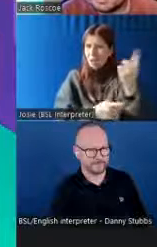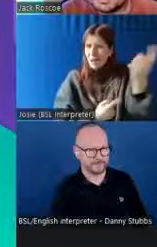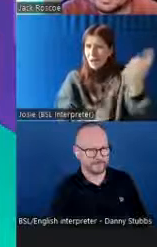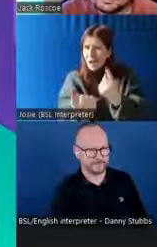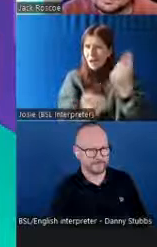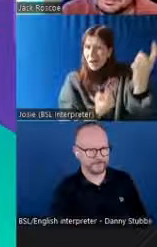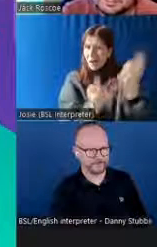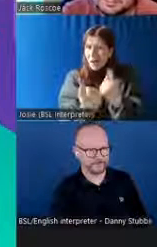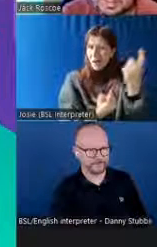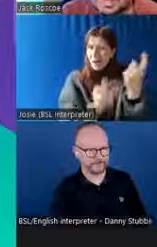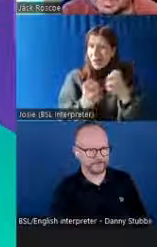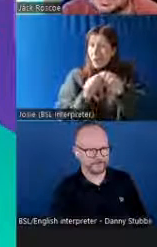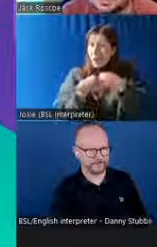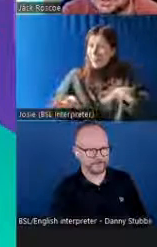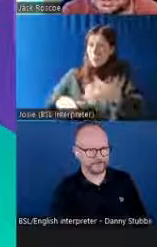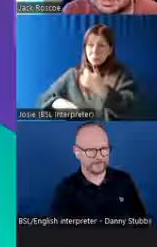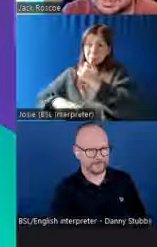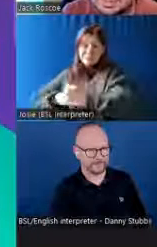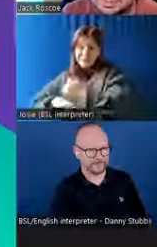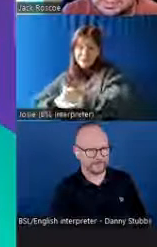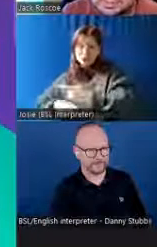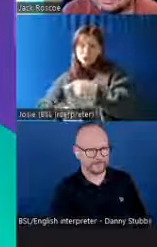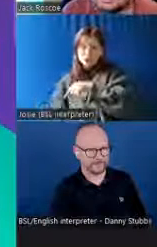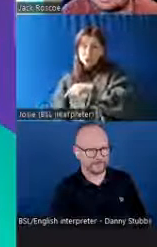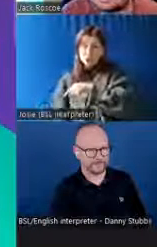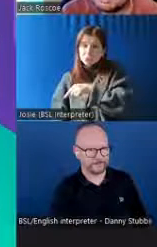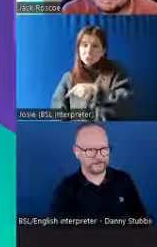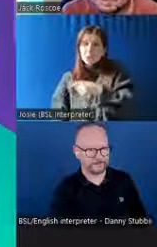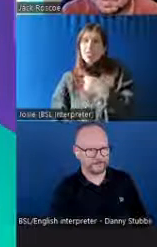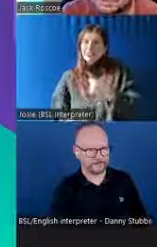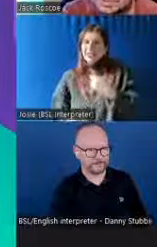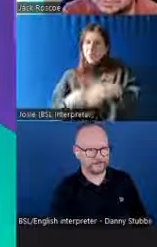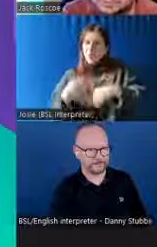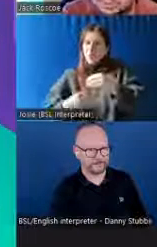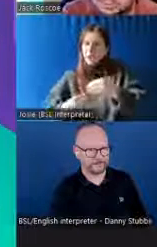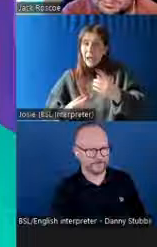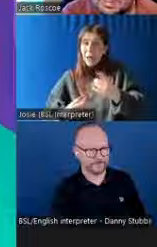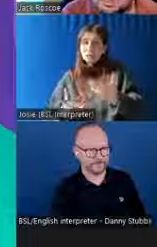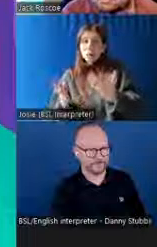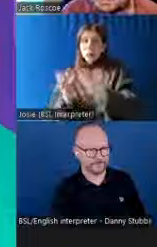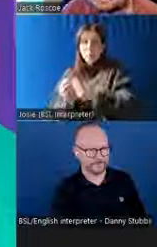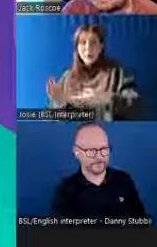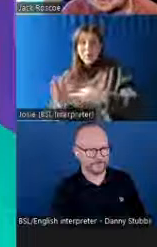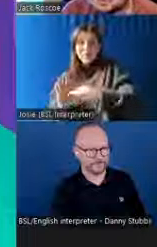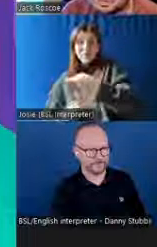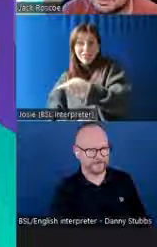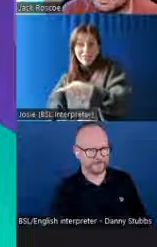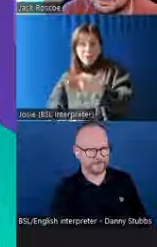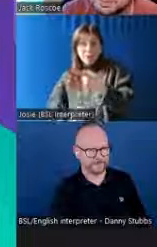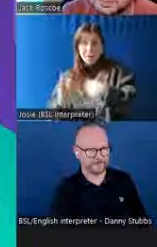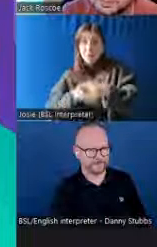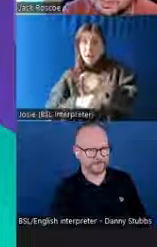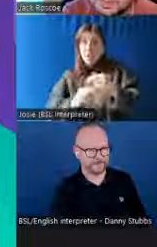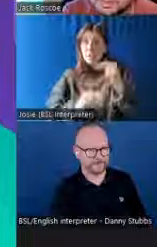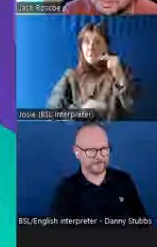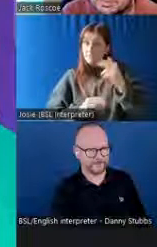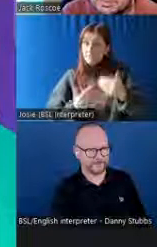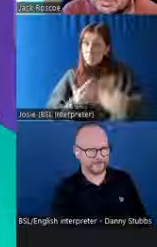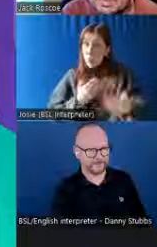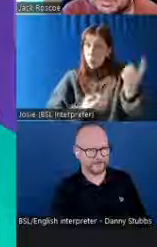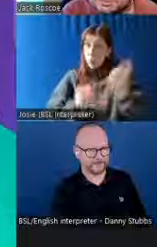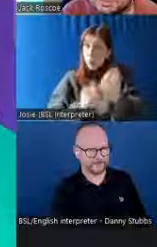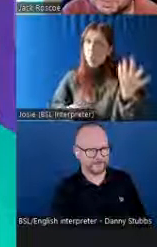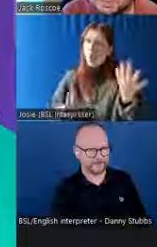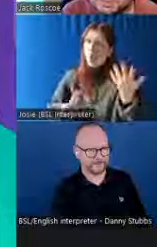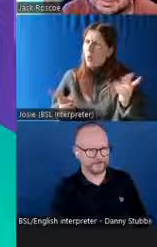down accordingly. It's not an exact science, but the more counting that you do, the more accurate you can be with your averages. And